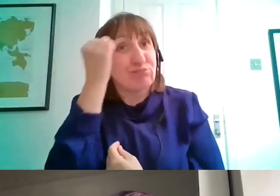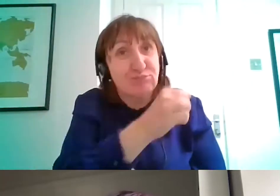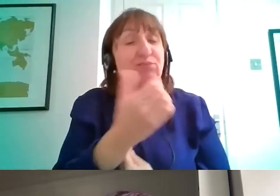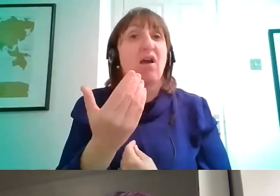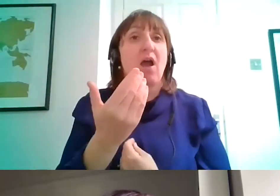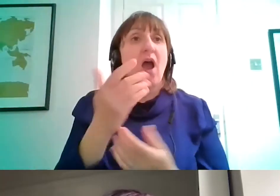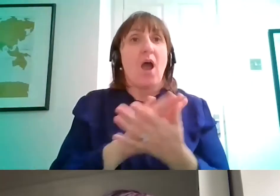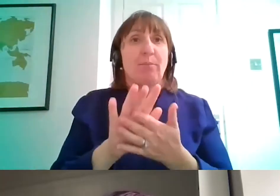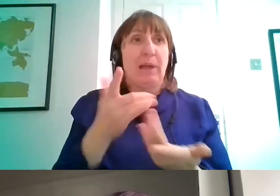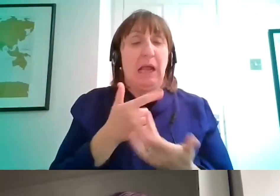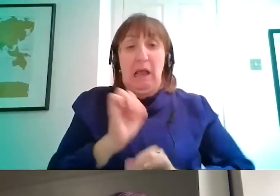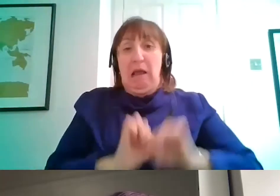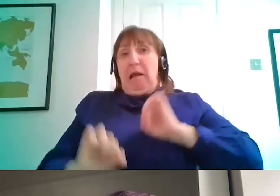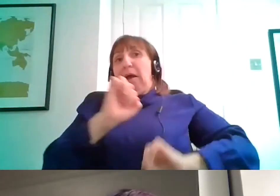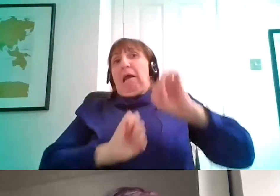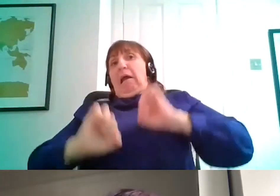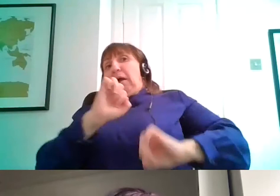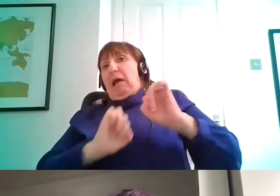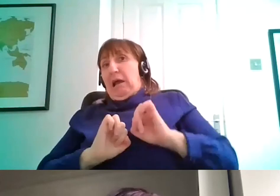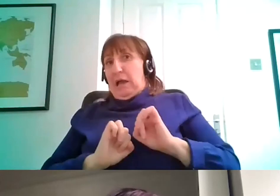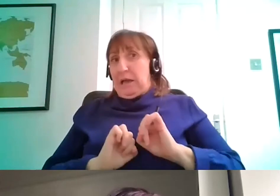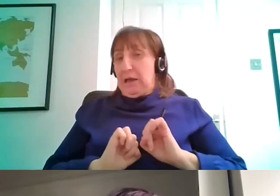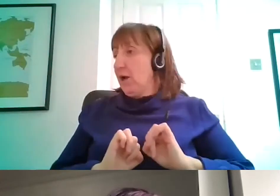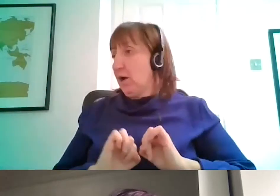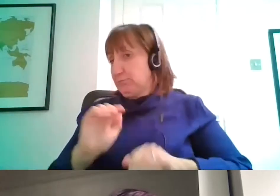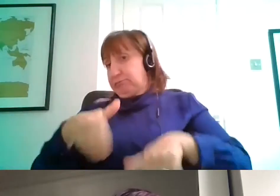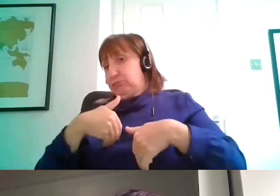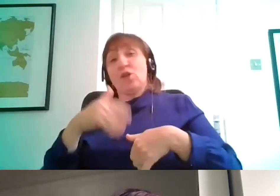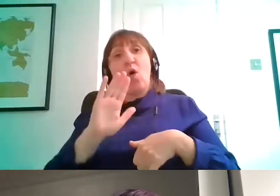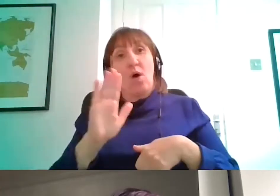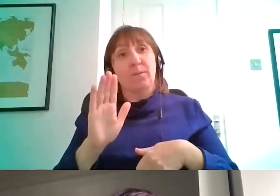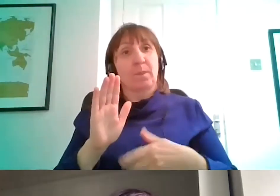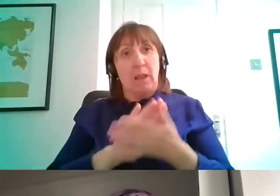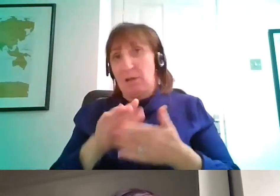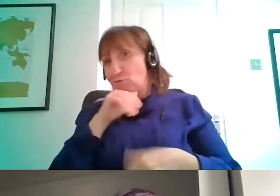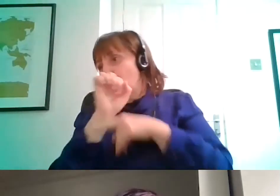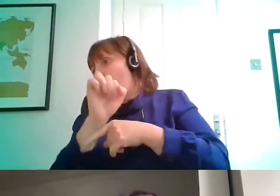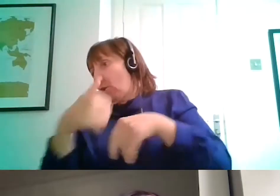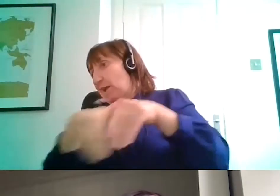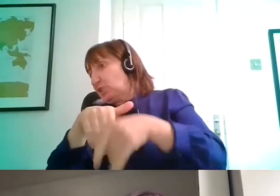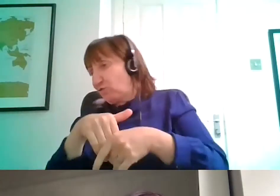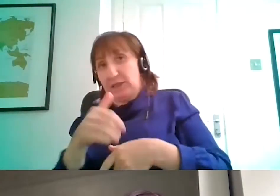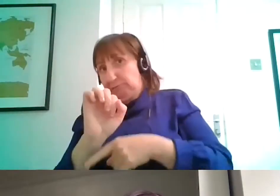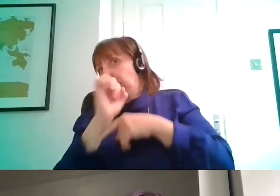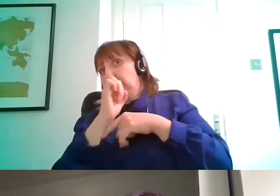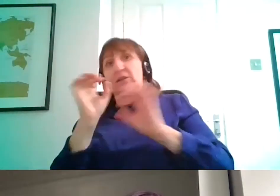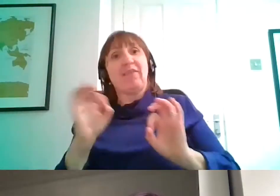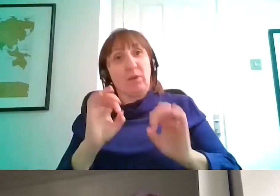do not shy away and ghettoize ourselves by not integrating with people of difference.